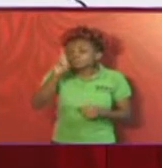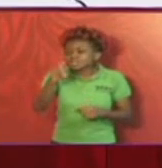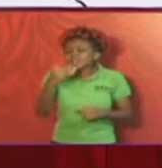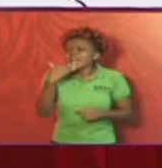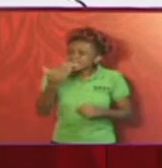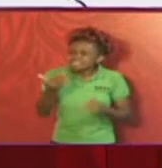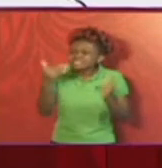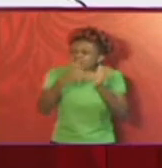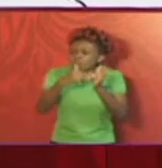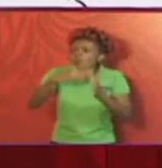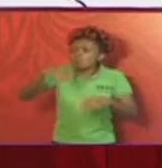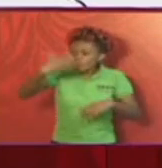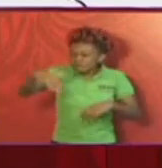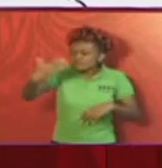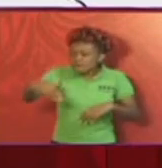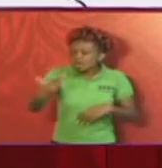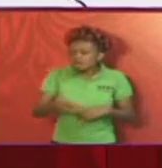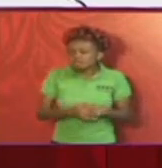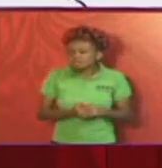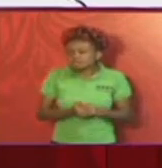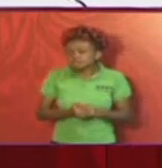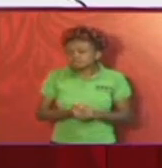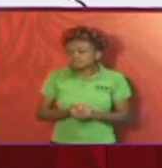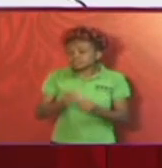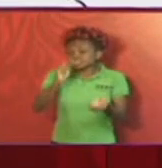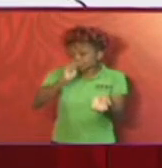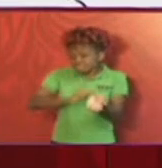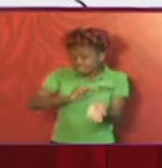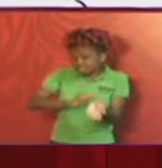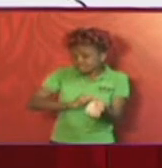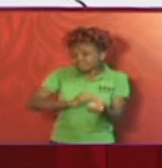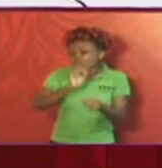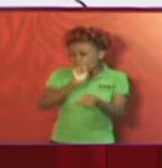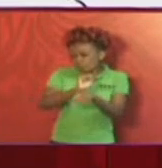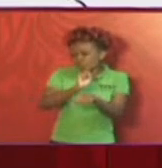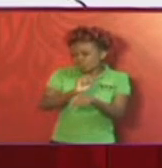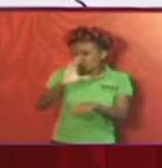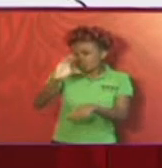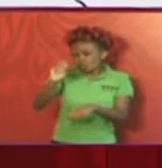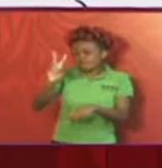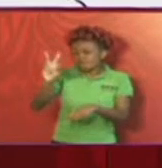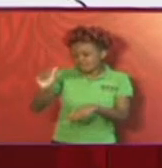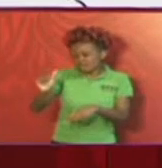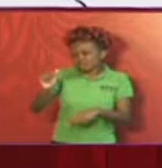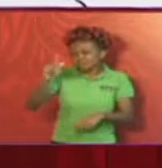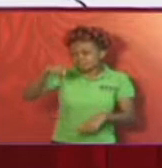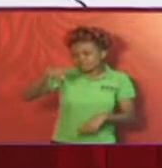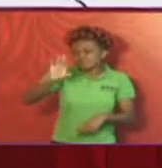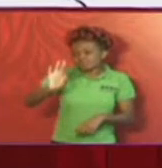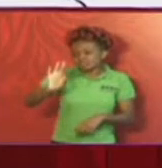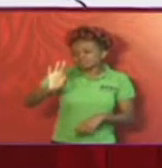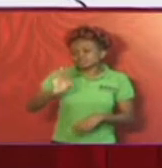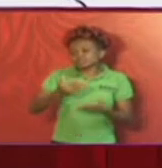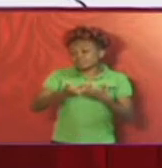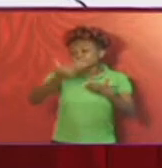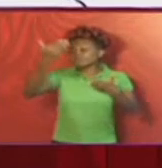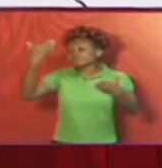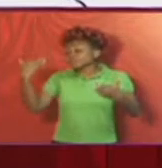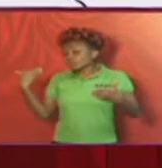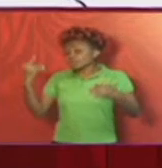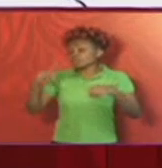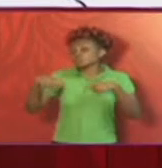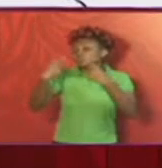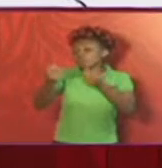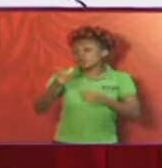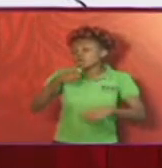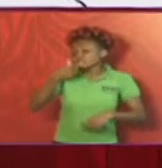Right. So nurses at both Cuba and Point Fortin, they have reported to us that they used to receive lunches and meals at the hospitals because they were